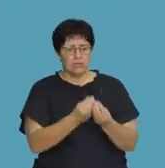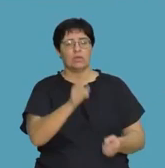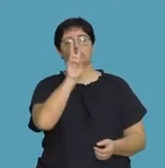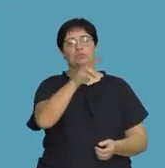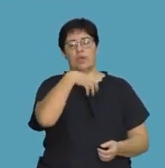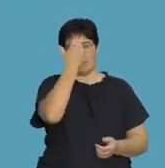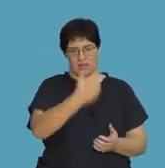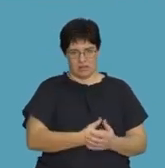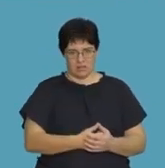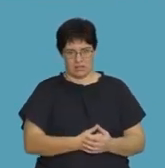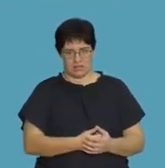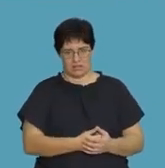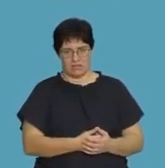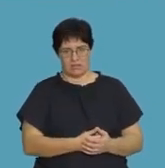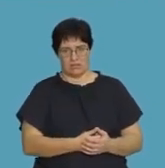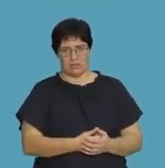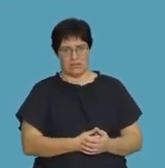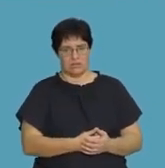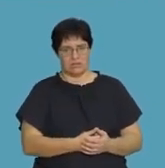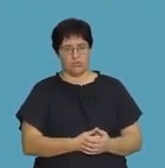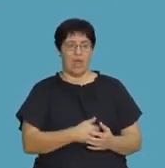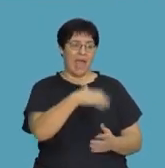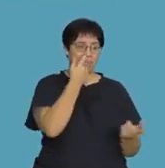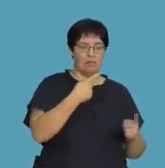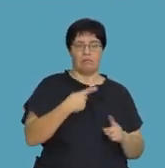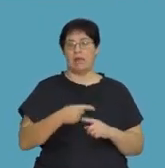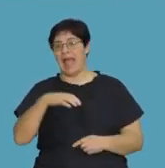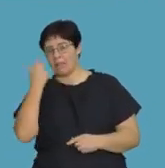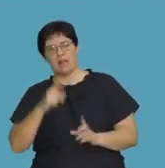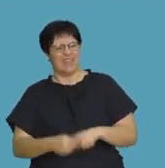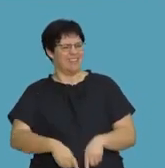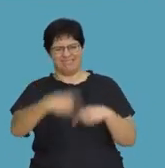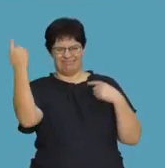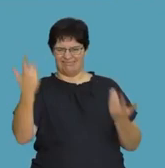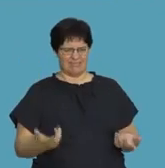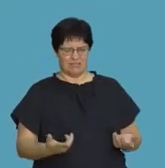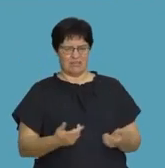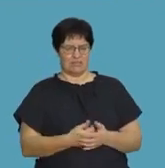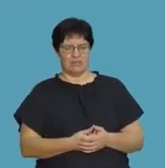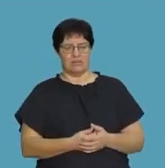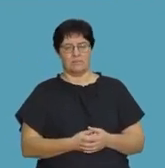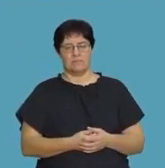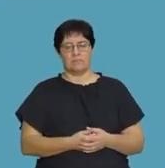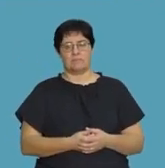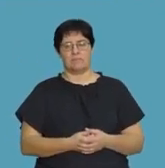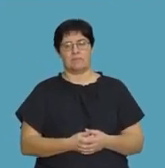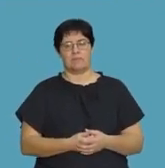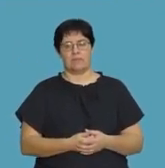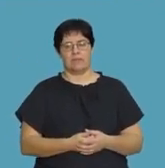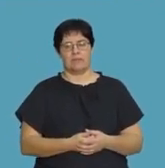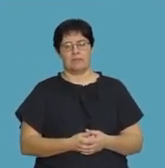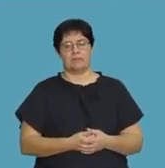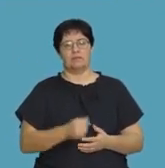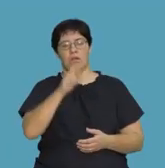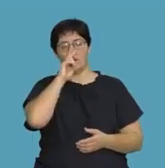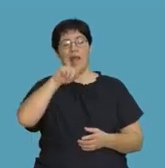It can be the apple plus the apple, and then you get something else there. Please make sure that you understand that clearly, please. Let's